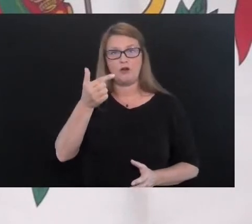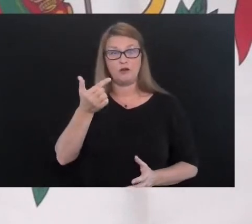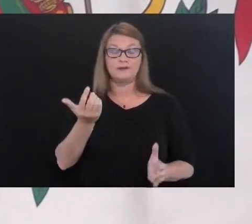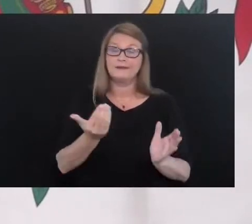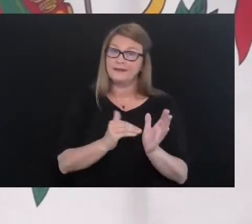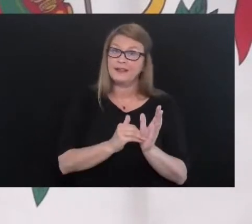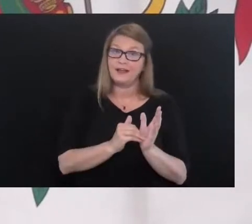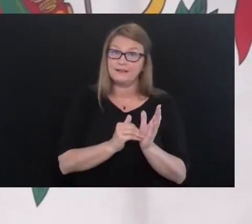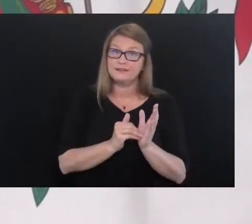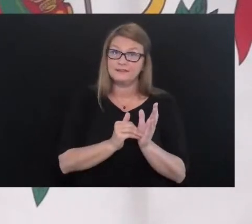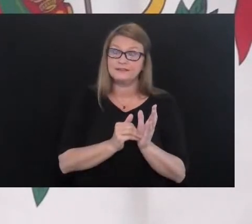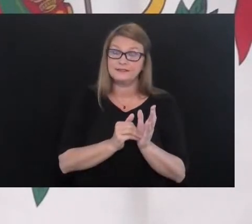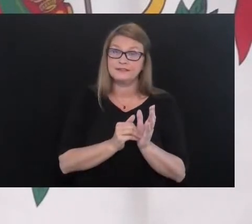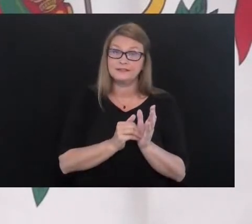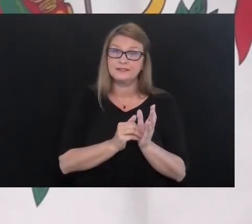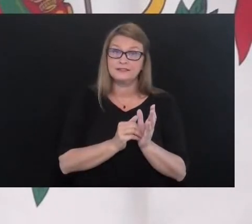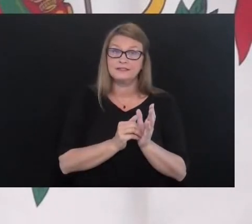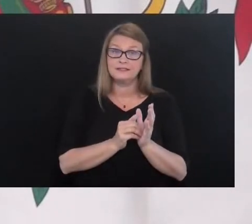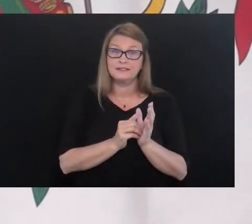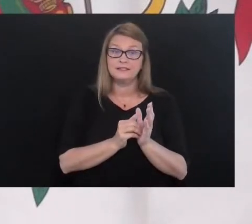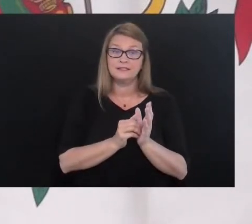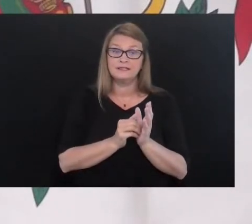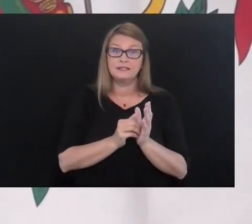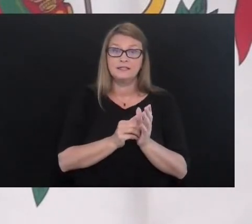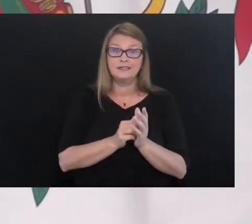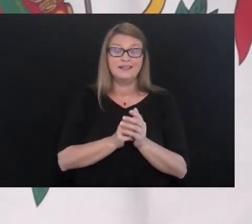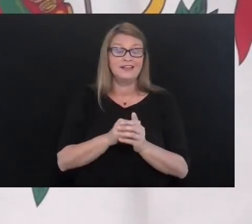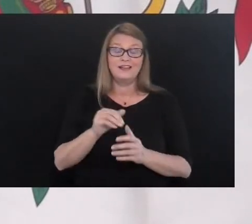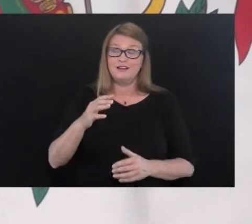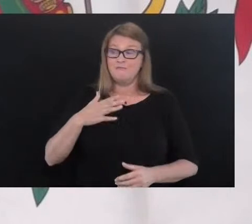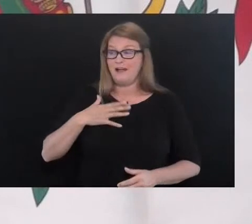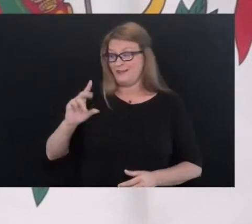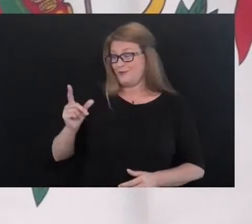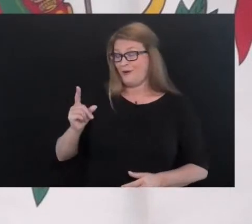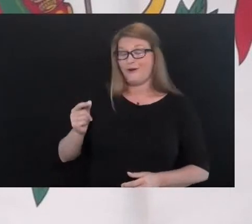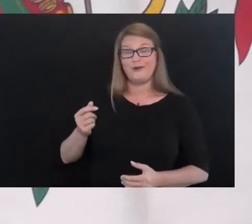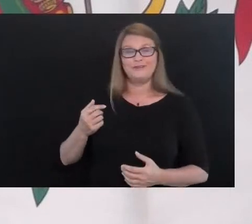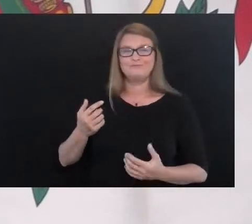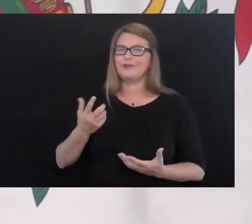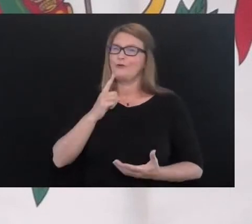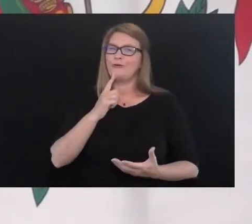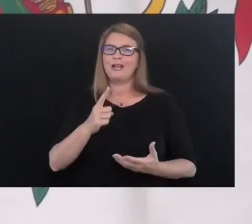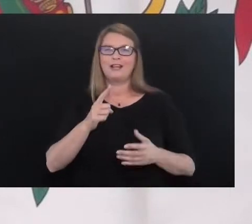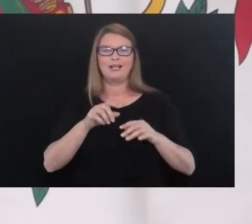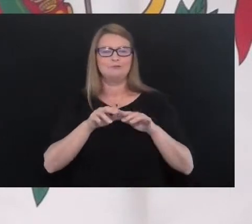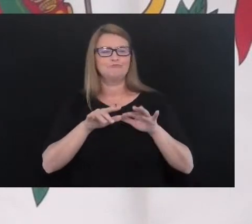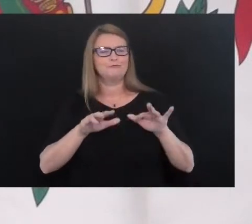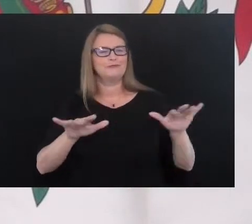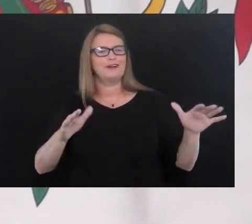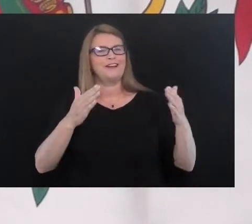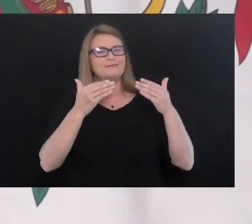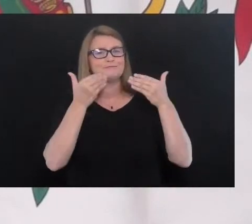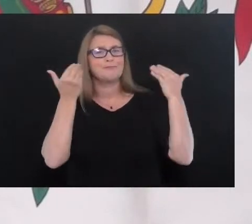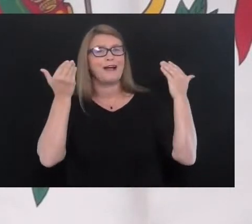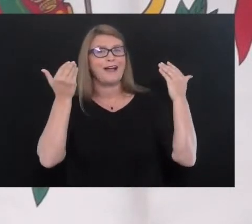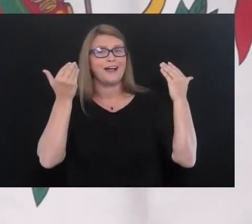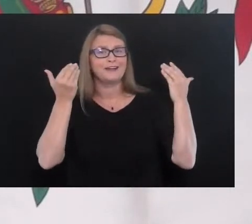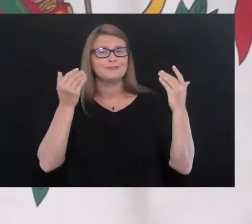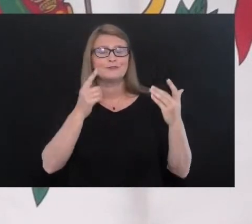Again, I say it over and over, she brings a big smile on everybody's face, and she loves